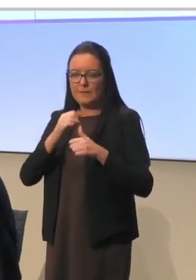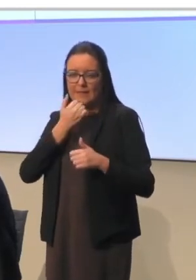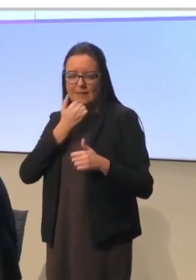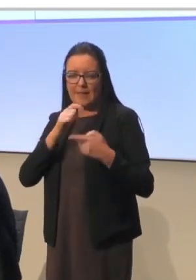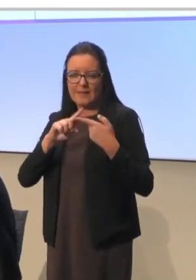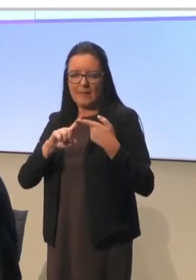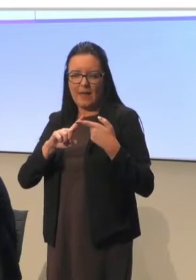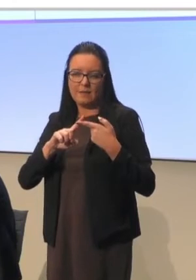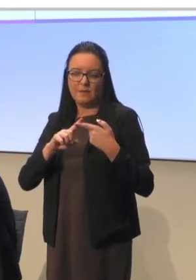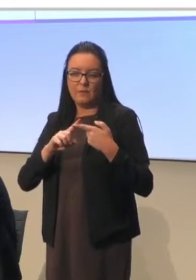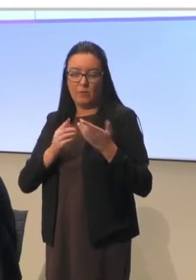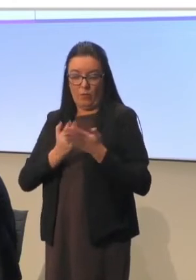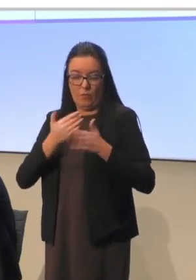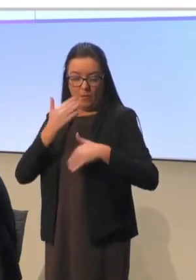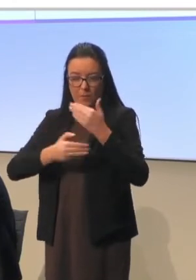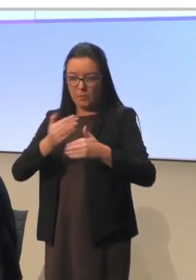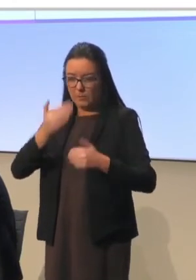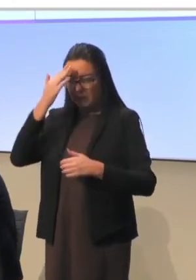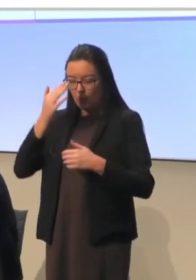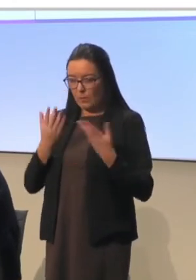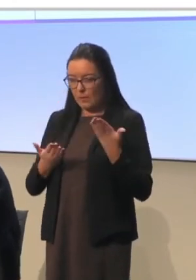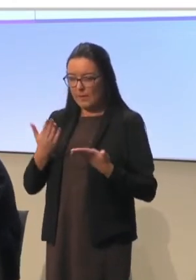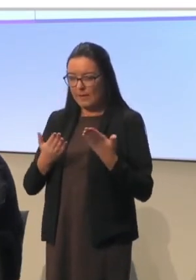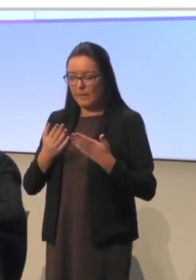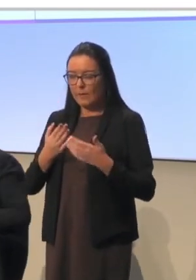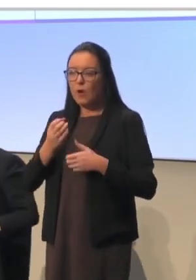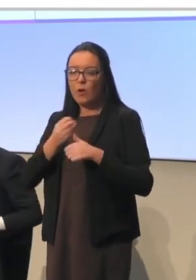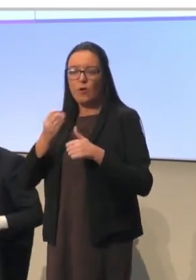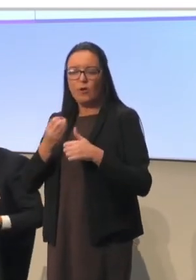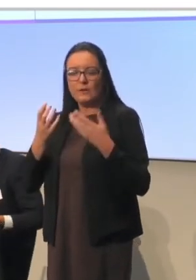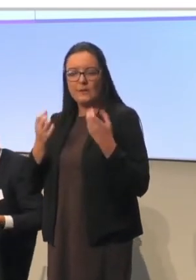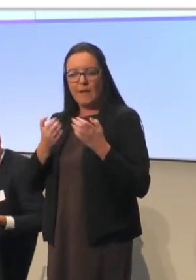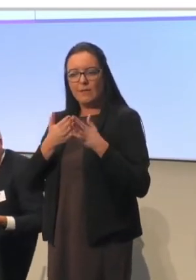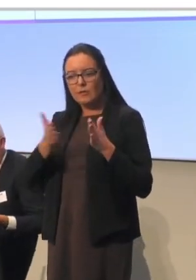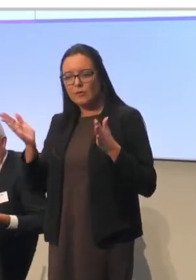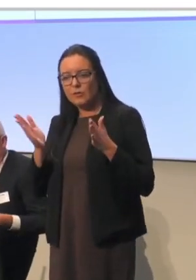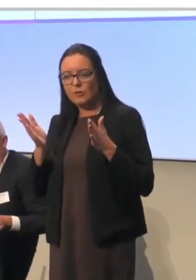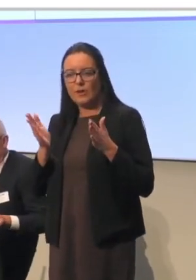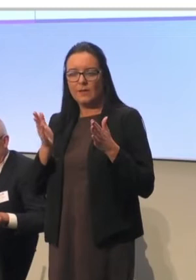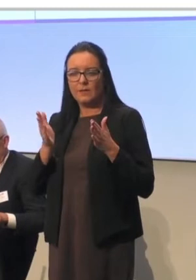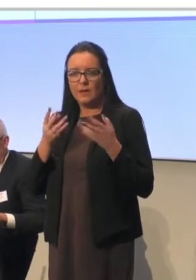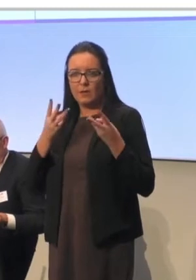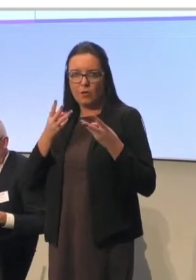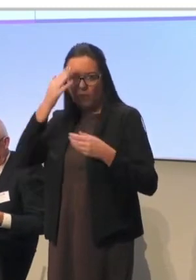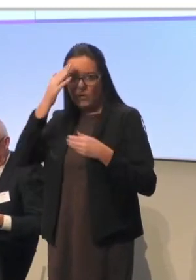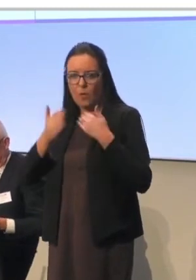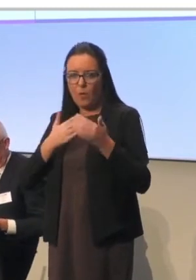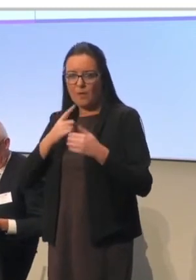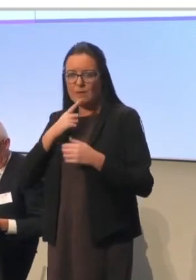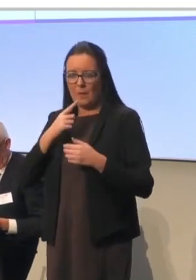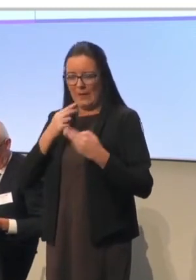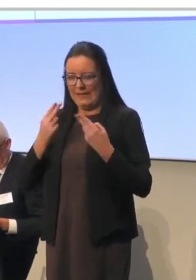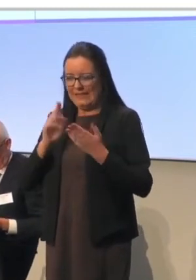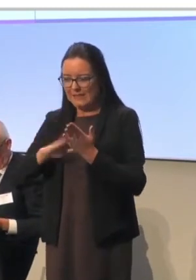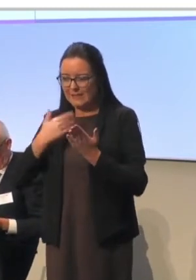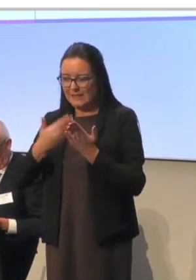locations in the process. Others kind of had a general area they wanted to go into, but appreciated support in translating this into